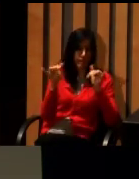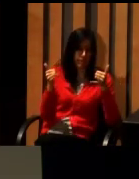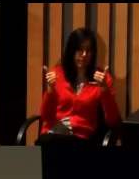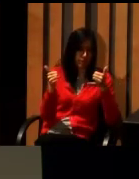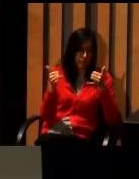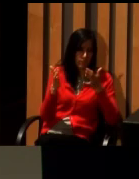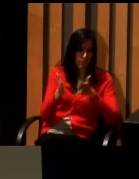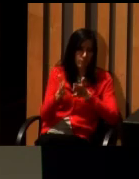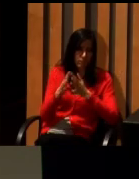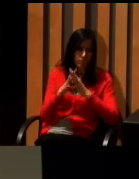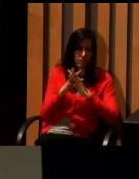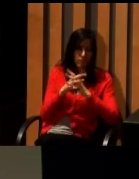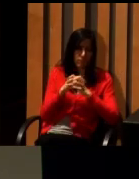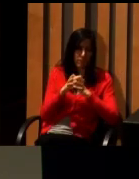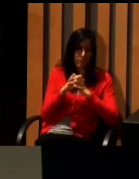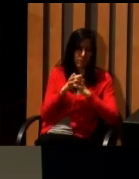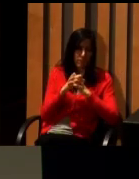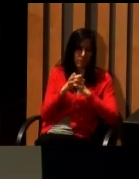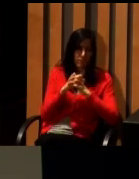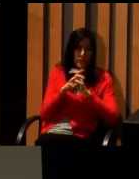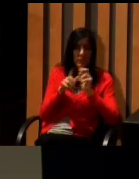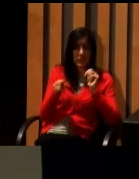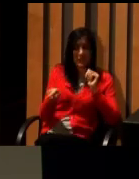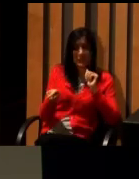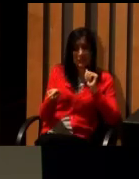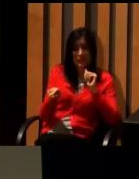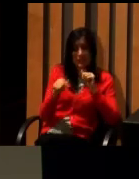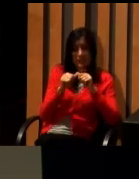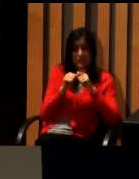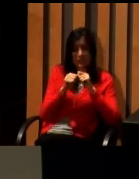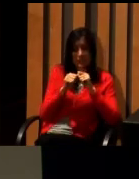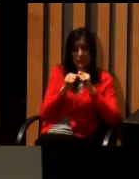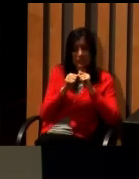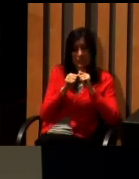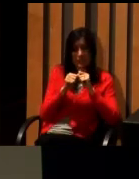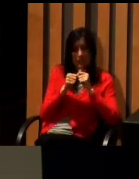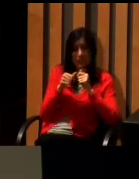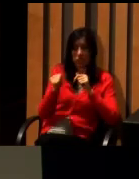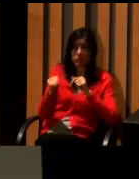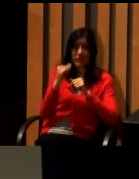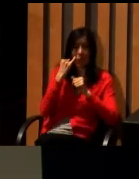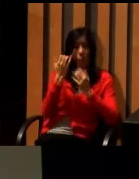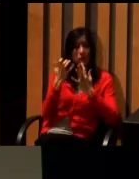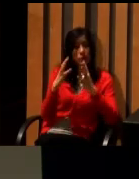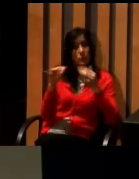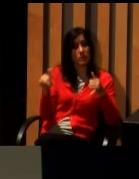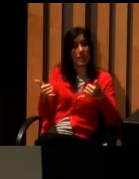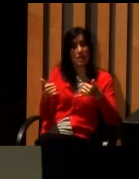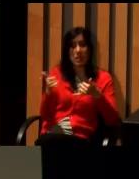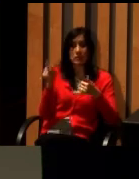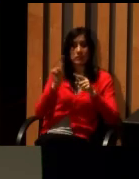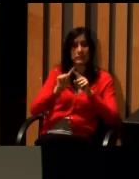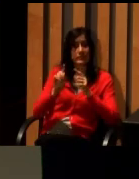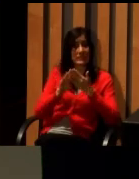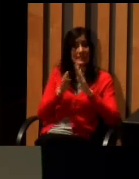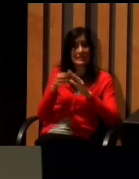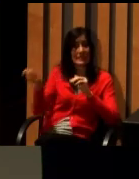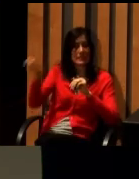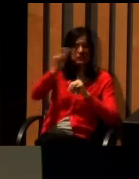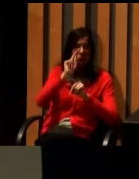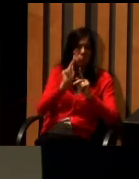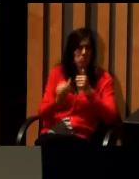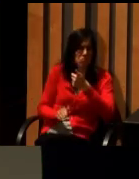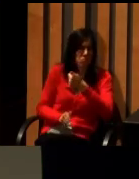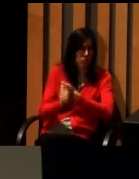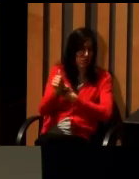talented. He couldn't go and play everywhere he wanted to without under death threats. I won't mention